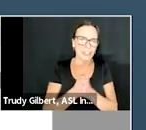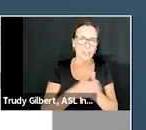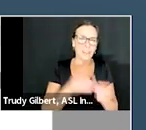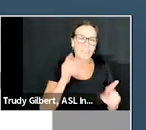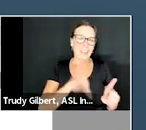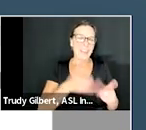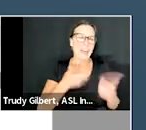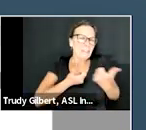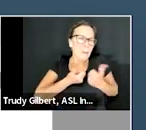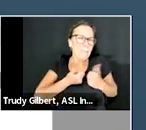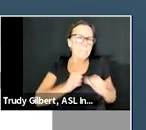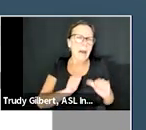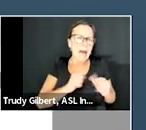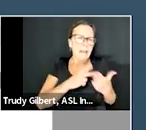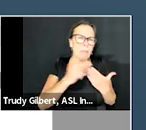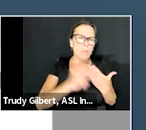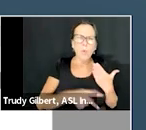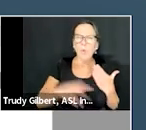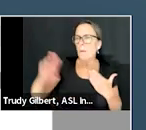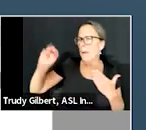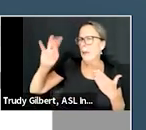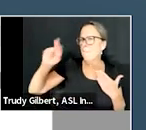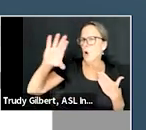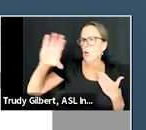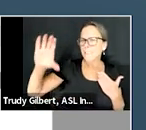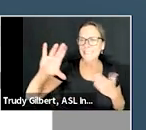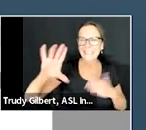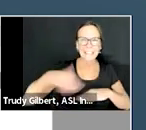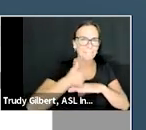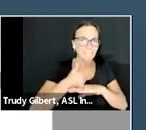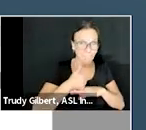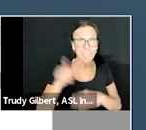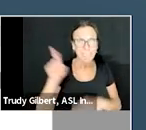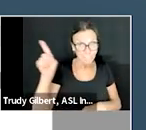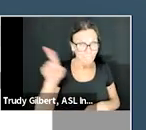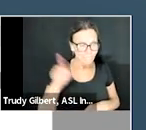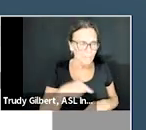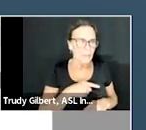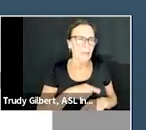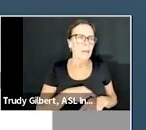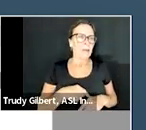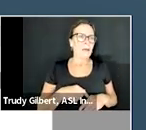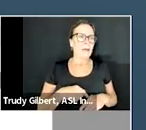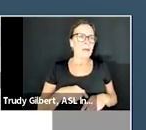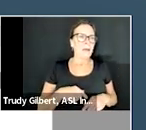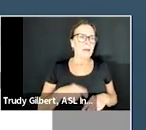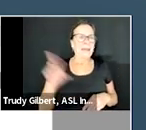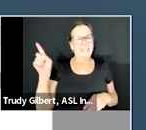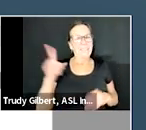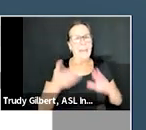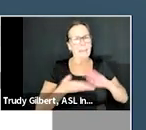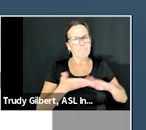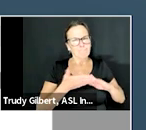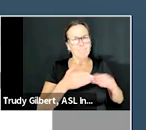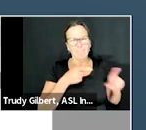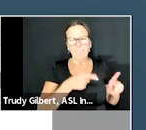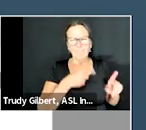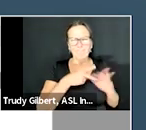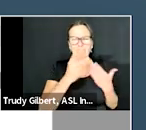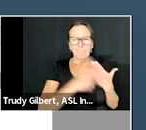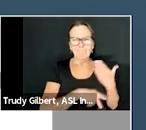that is run by MRC, Massachusetts Rehabilitation Commission. And as many of you probably